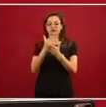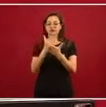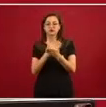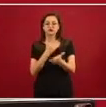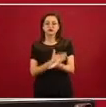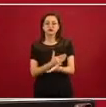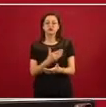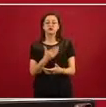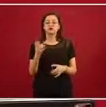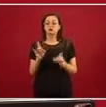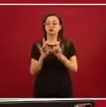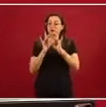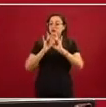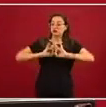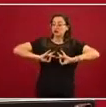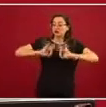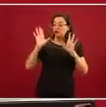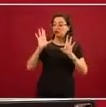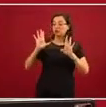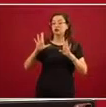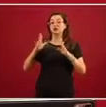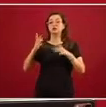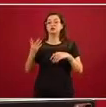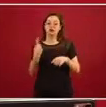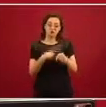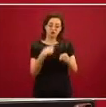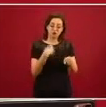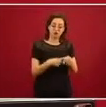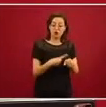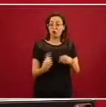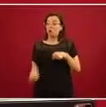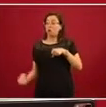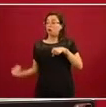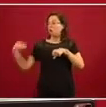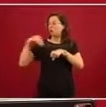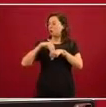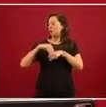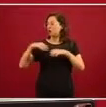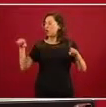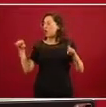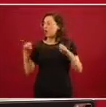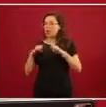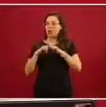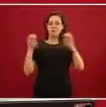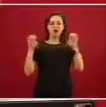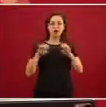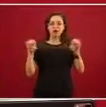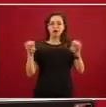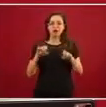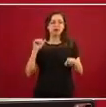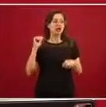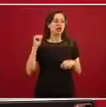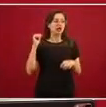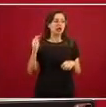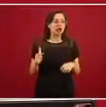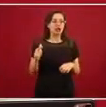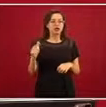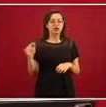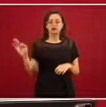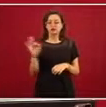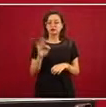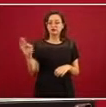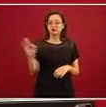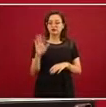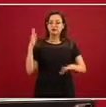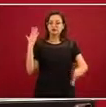Safe Hospital. And this is basically a set of protocols and guidelines that inform us of the proper